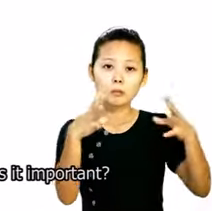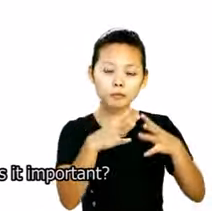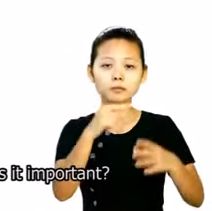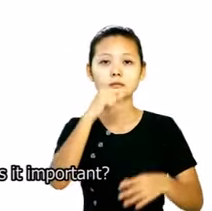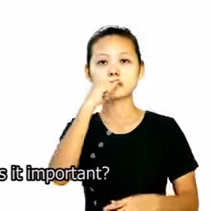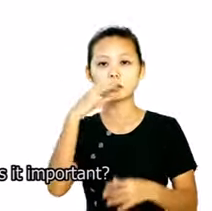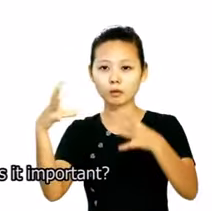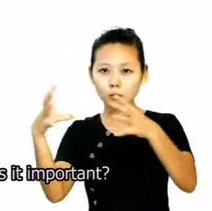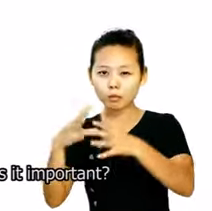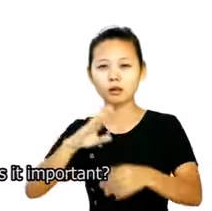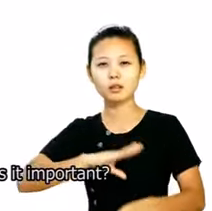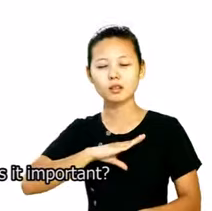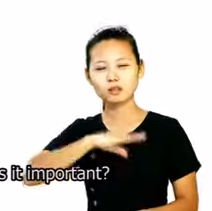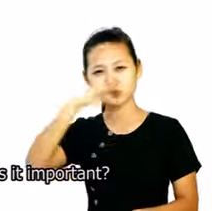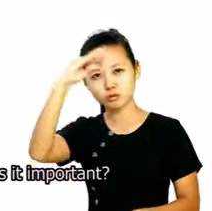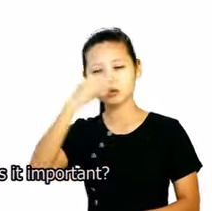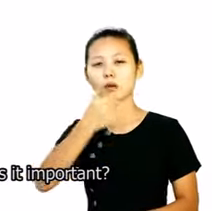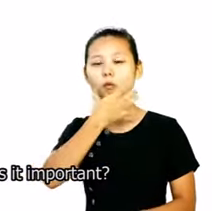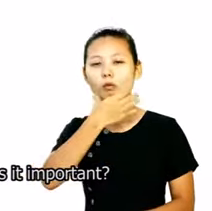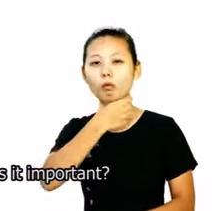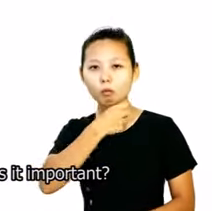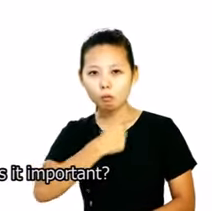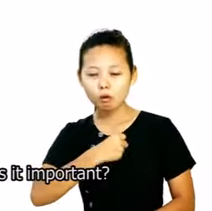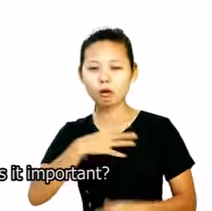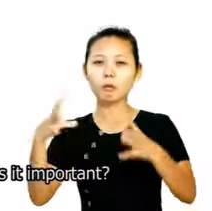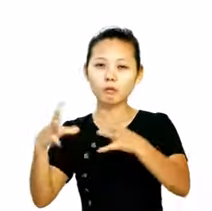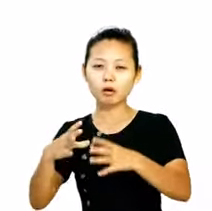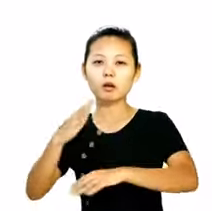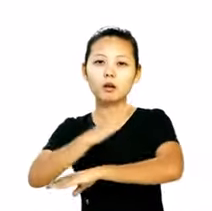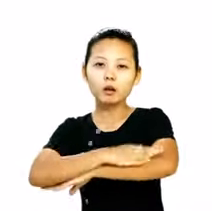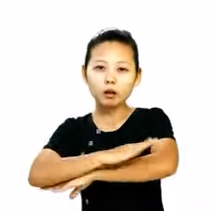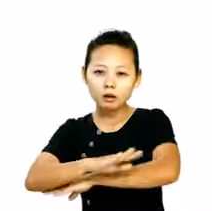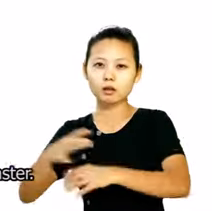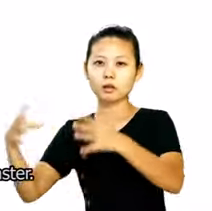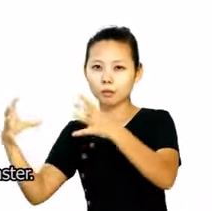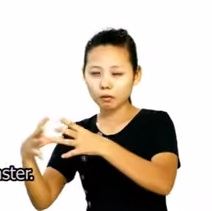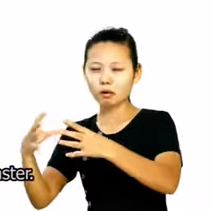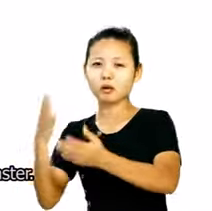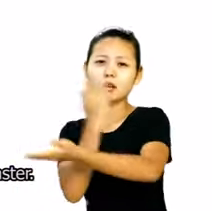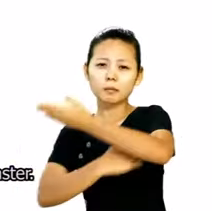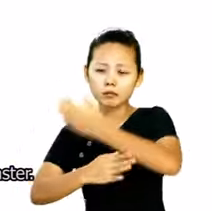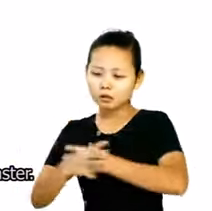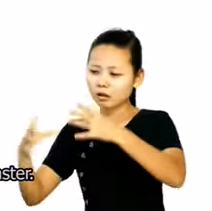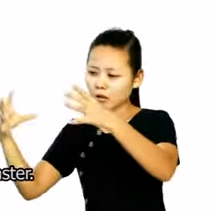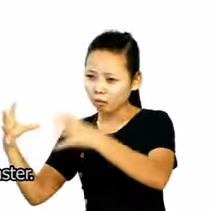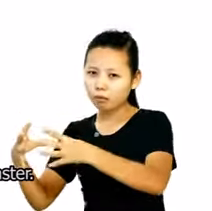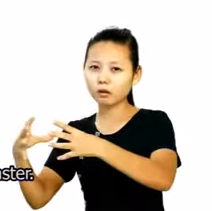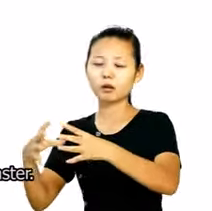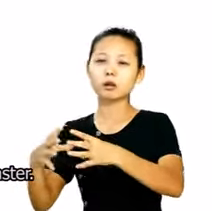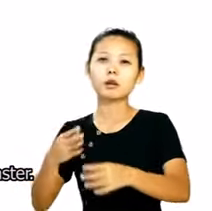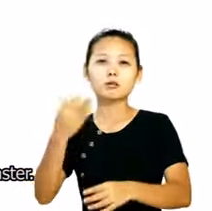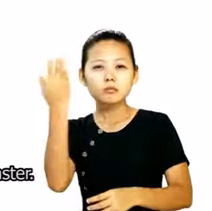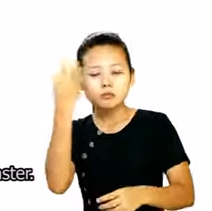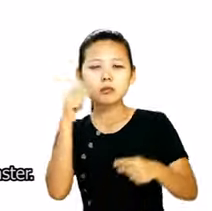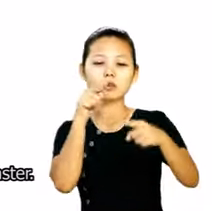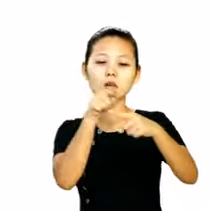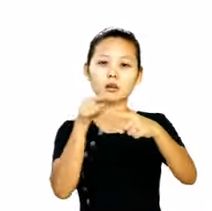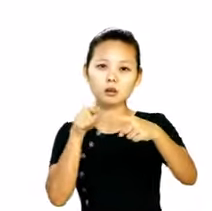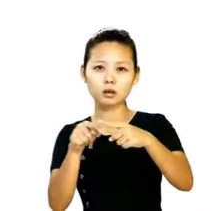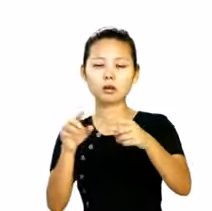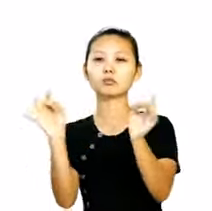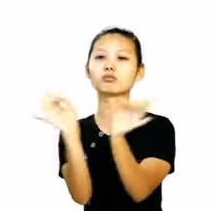inclusive disaster risk reduction and why it is important. All persons are affected by a disaster.